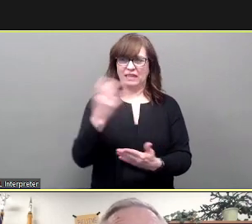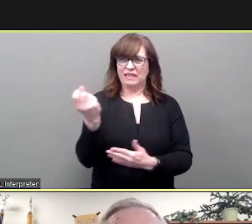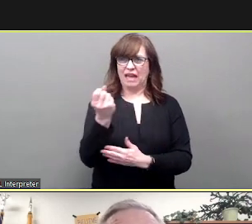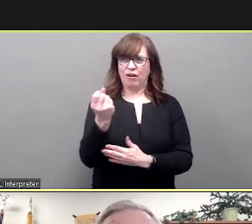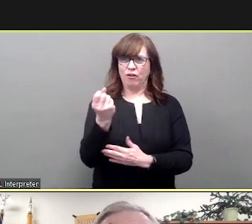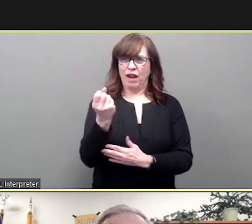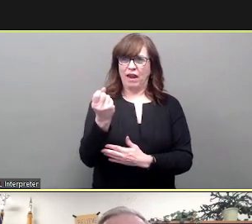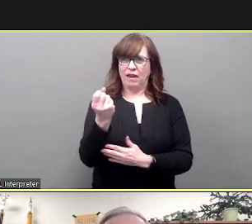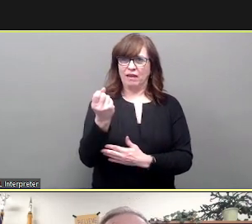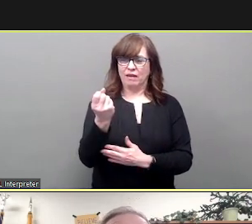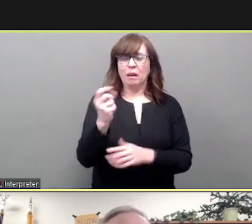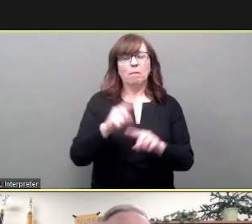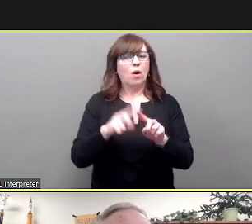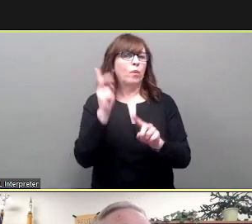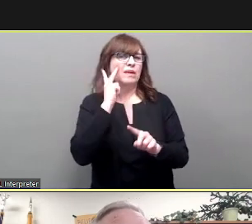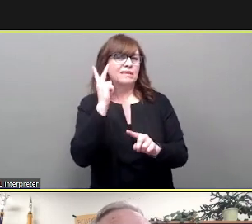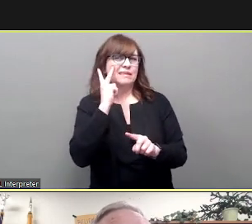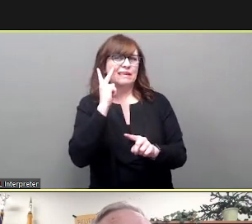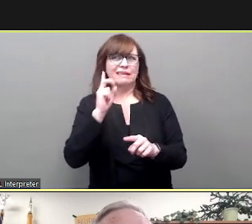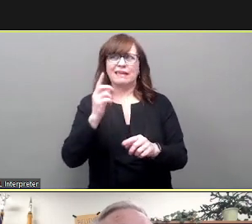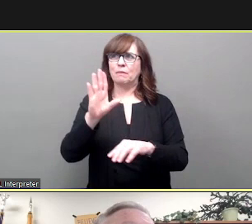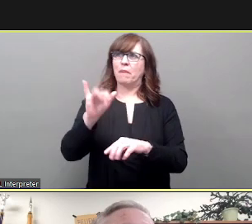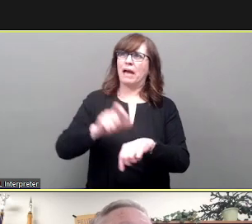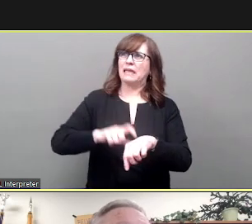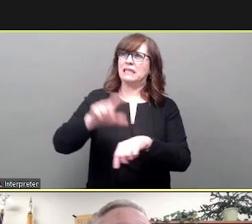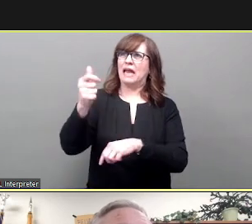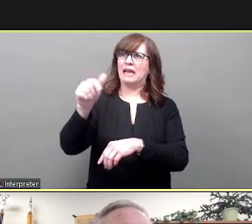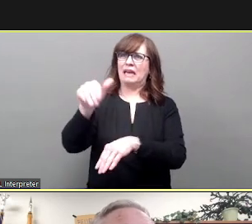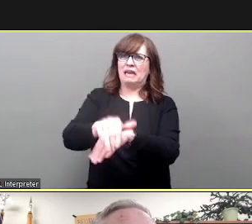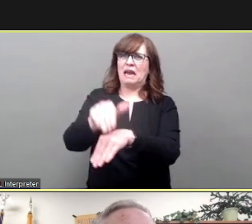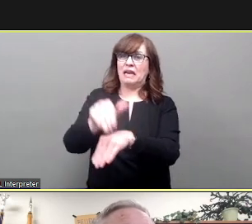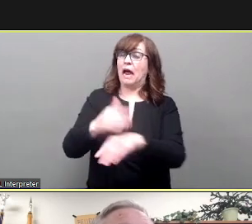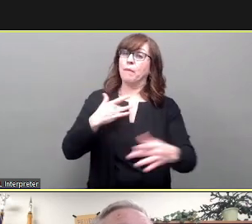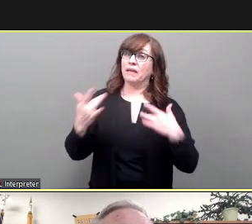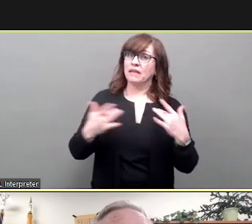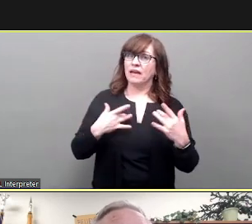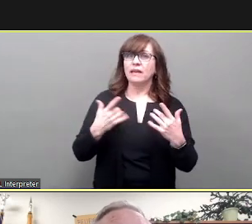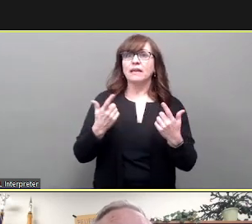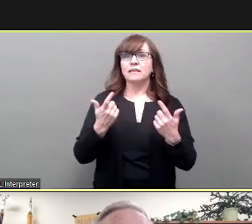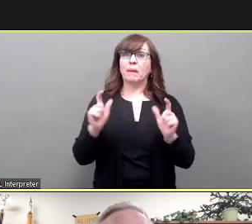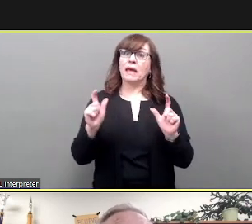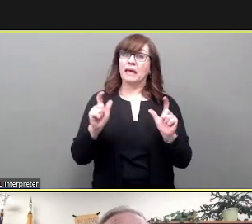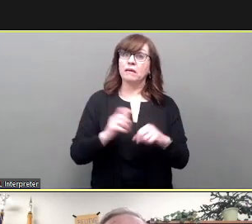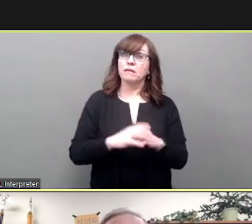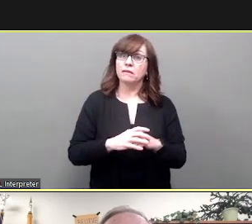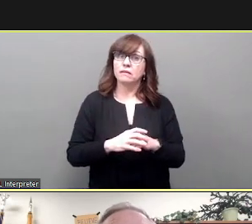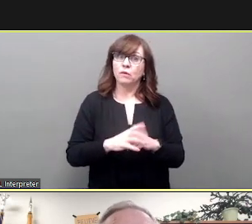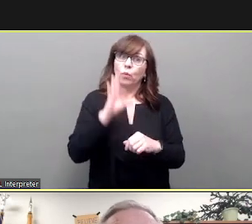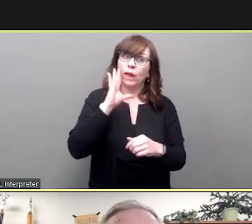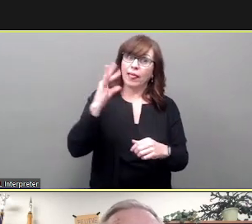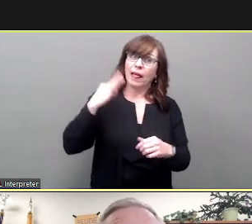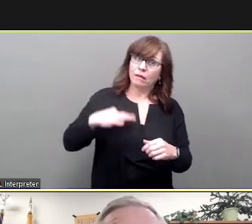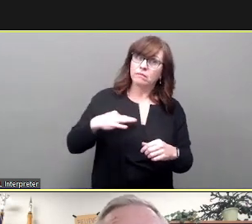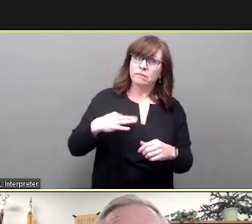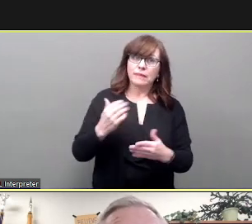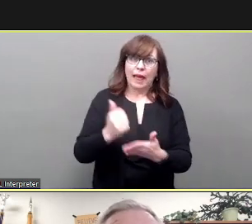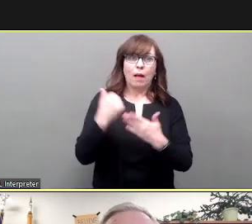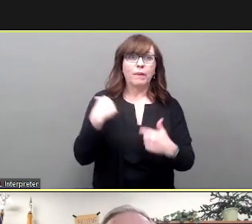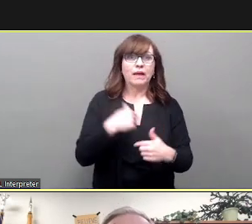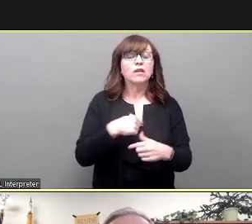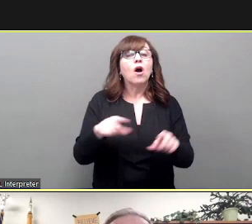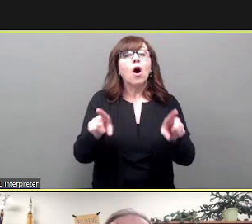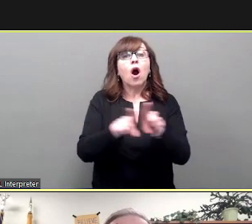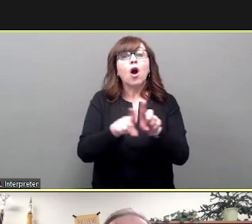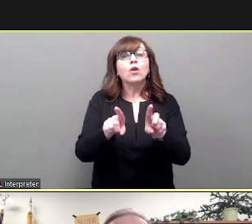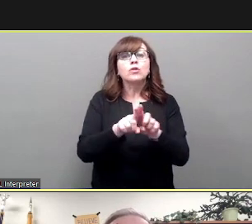10 o'clock at night, but we'll see how that works out. And I'm excited about that because this is going to be a big help. In addition, the state, to fill